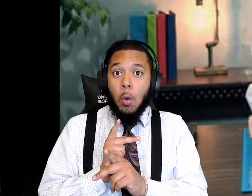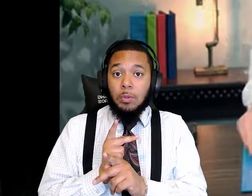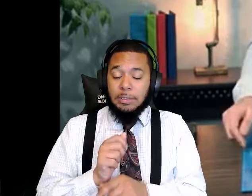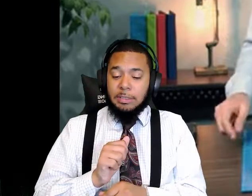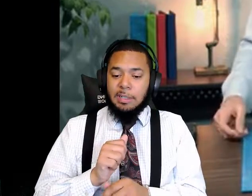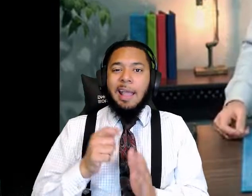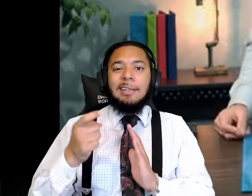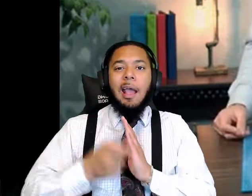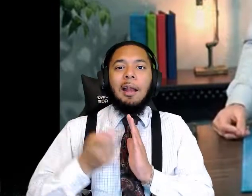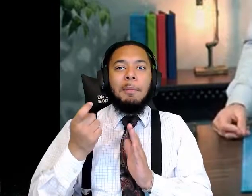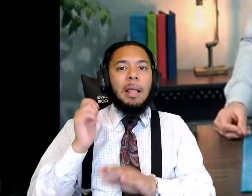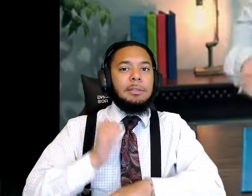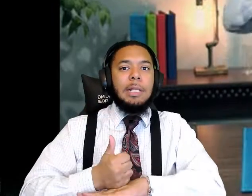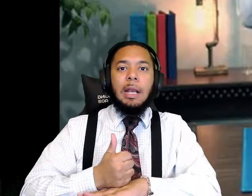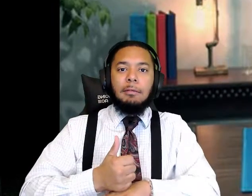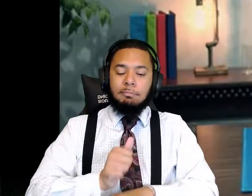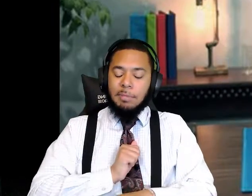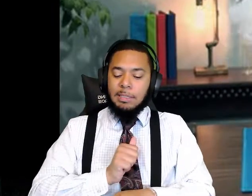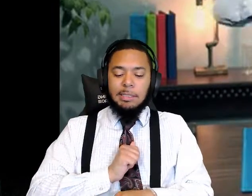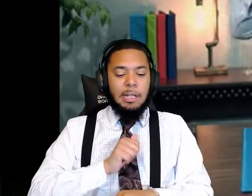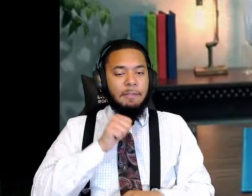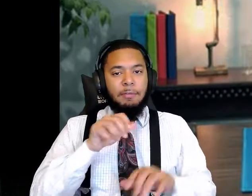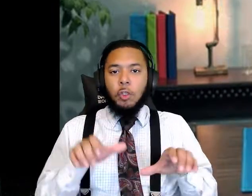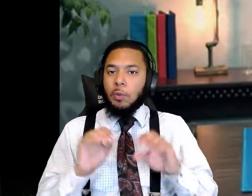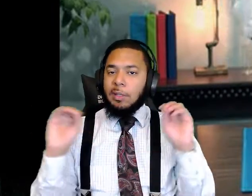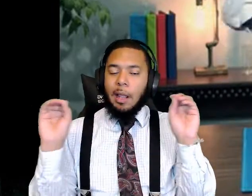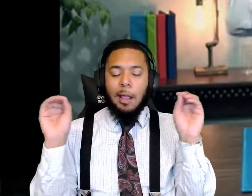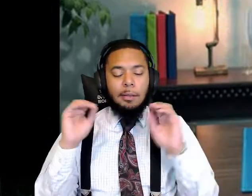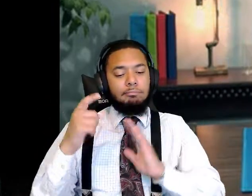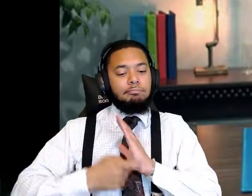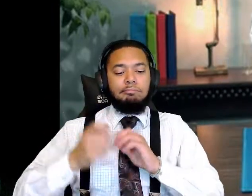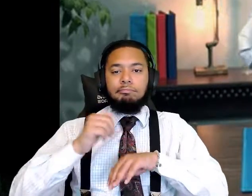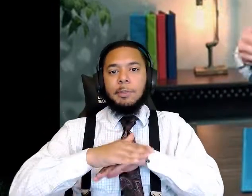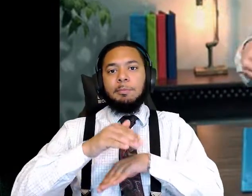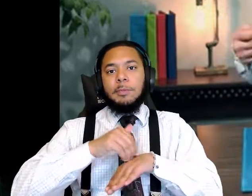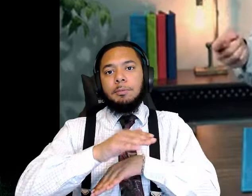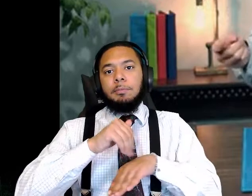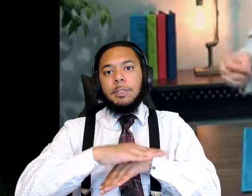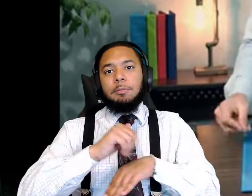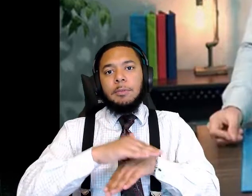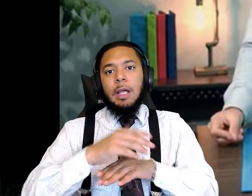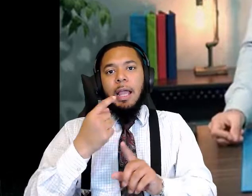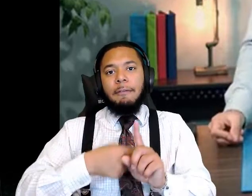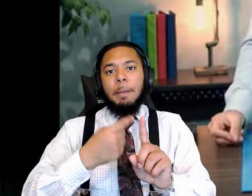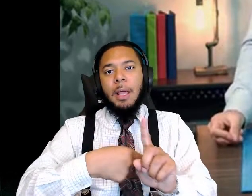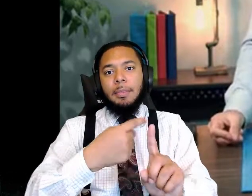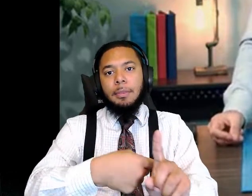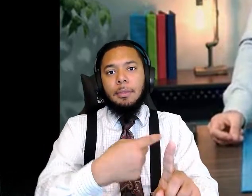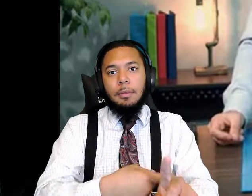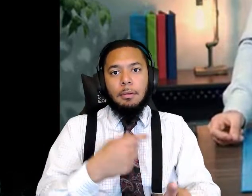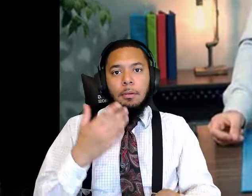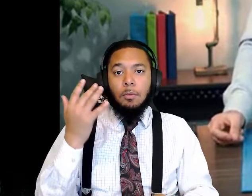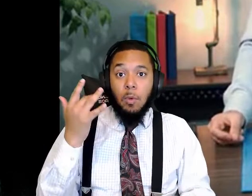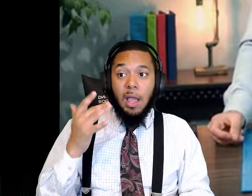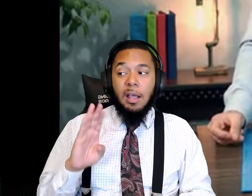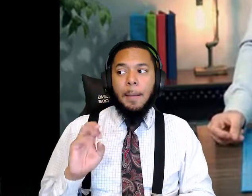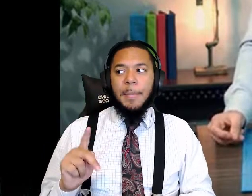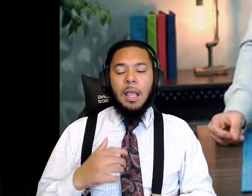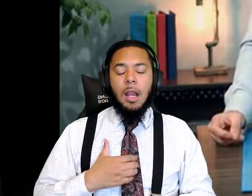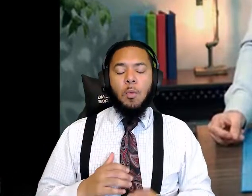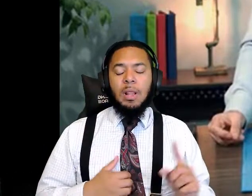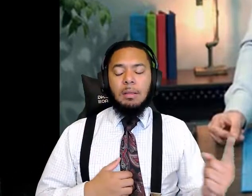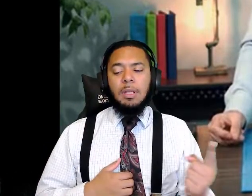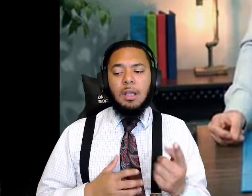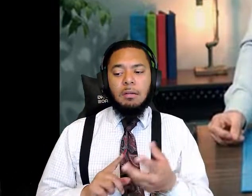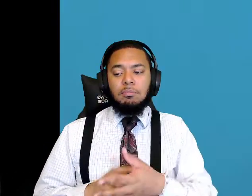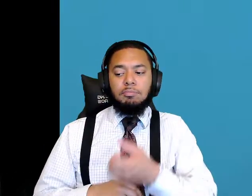for this $232. It just automatically sends it every month so that the bank doesn't try and come and take my car because I didn't